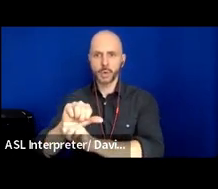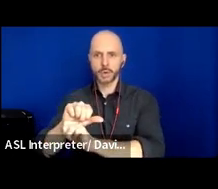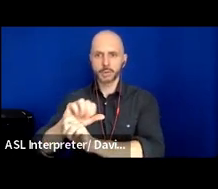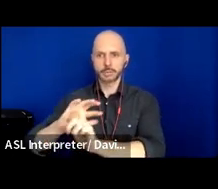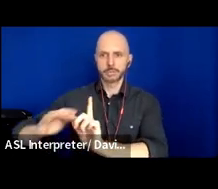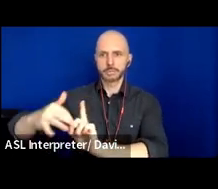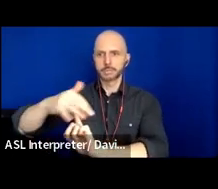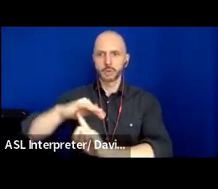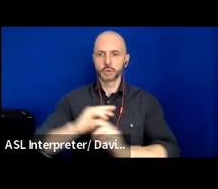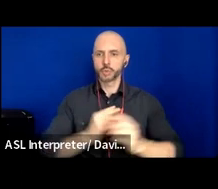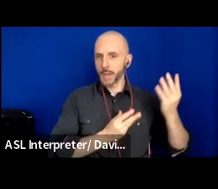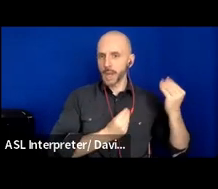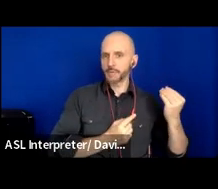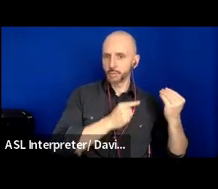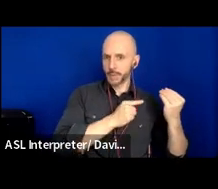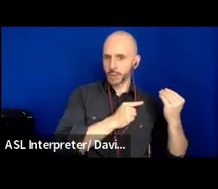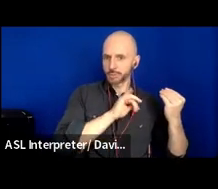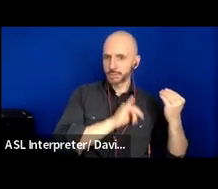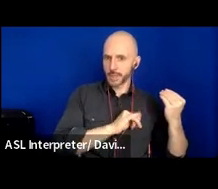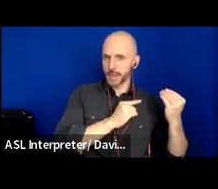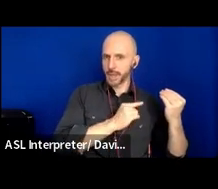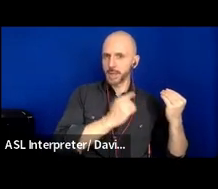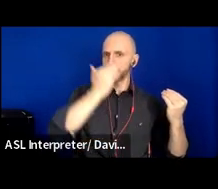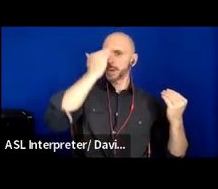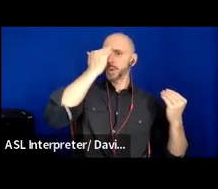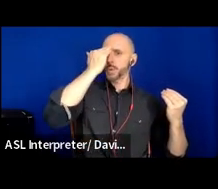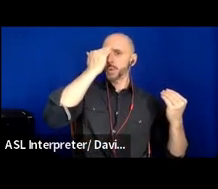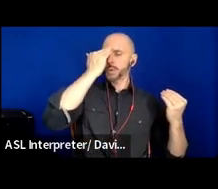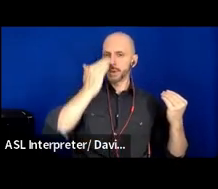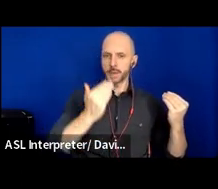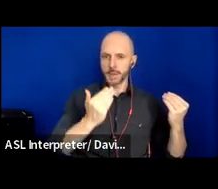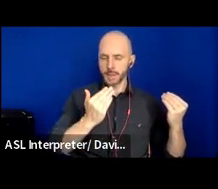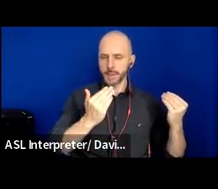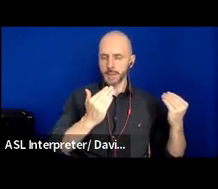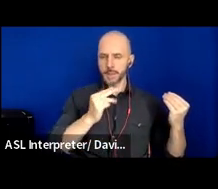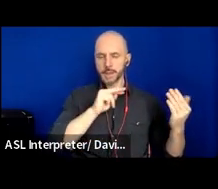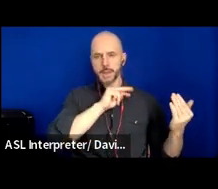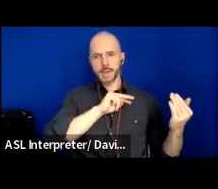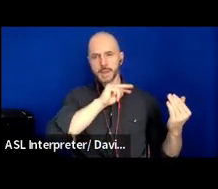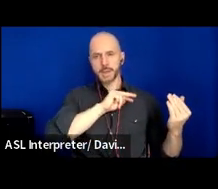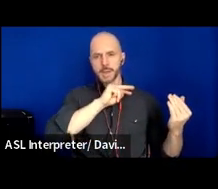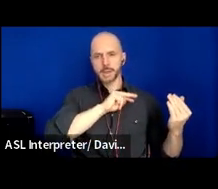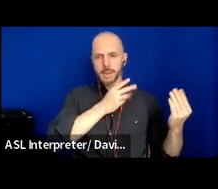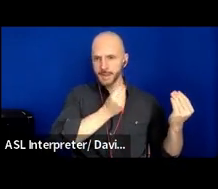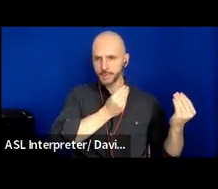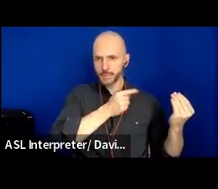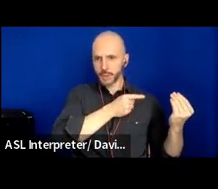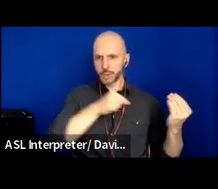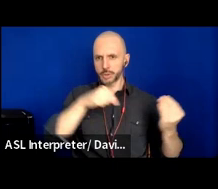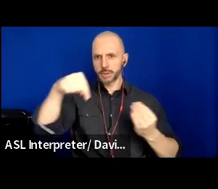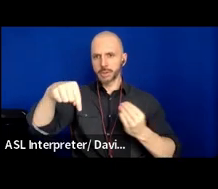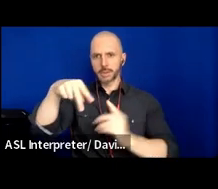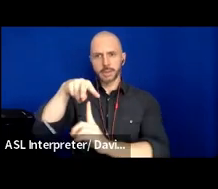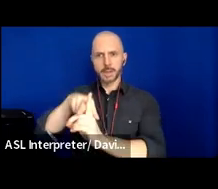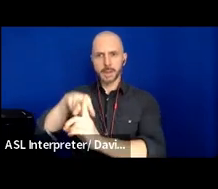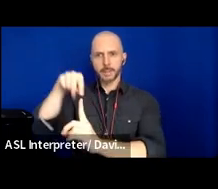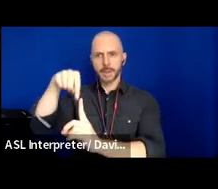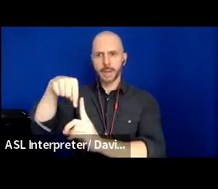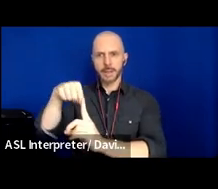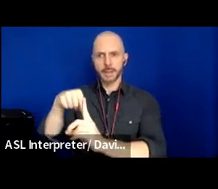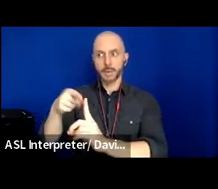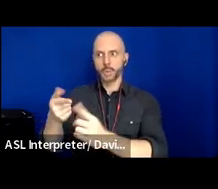Is to actually, at this point, step back and look, as people are saying, at what is underneath, how do we understand what might be contributing to some of